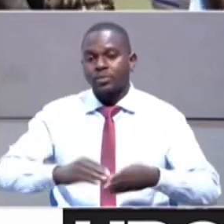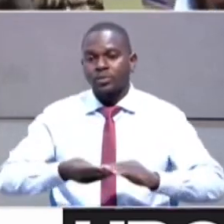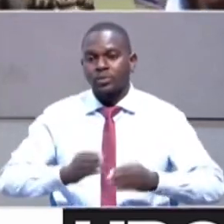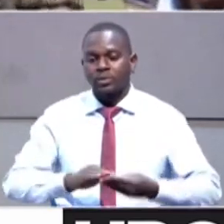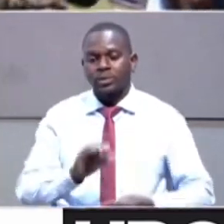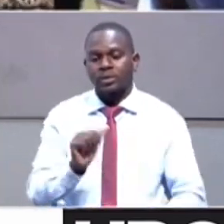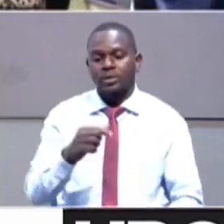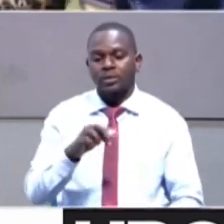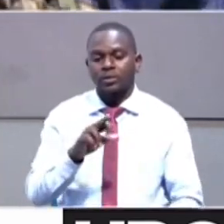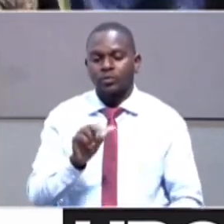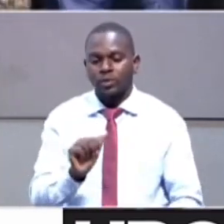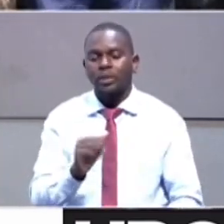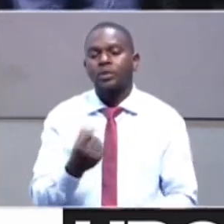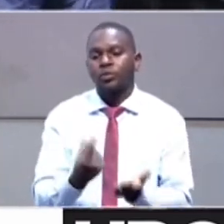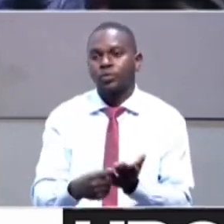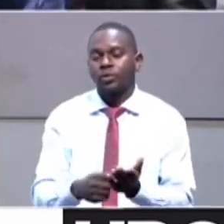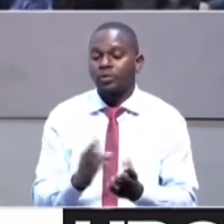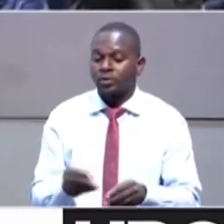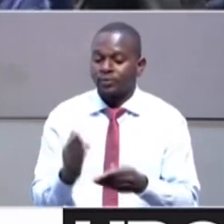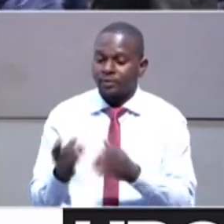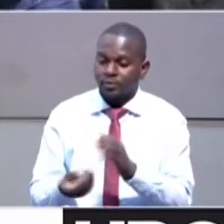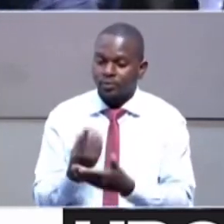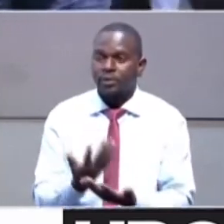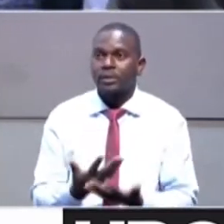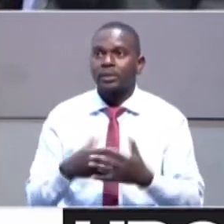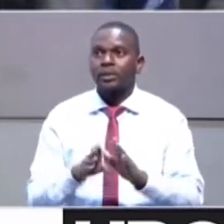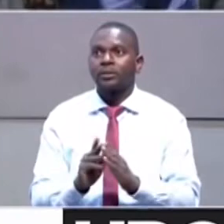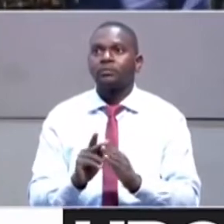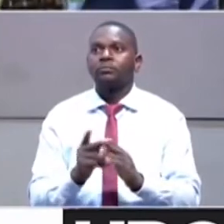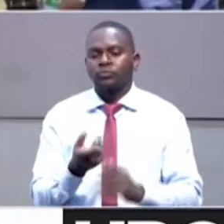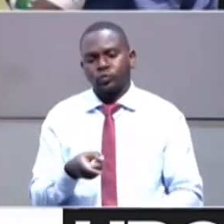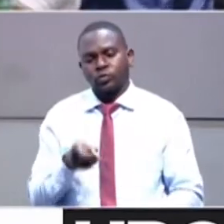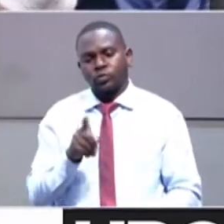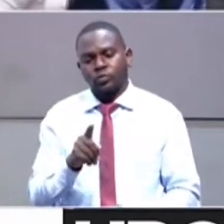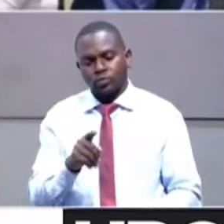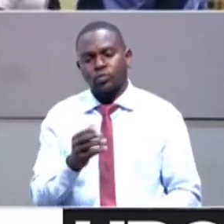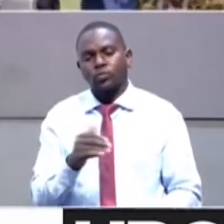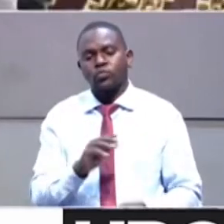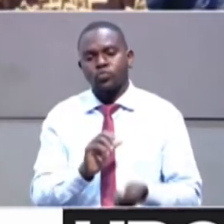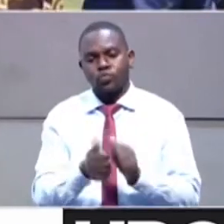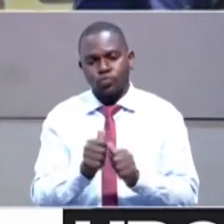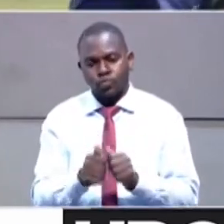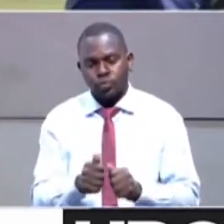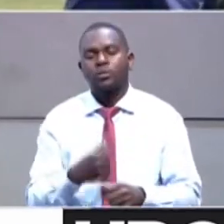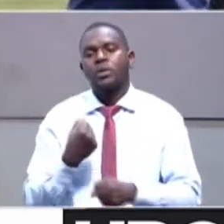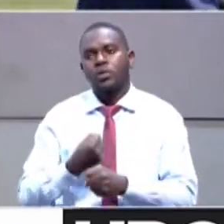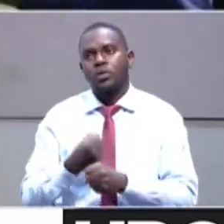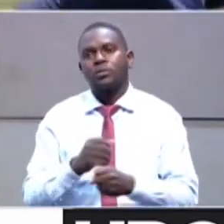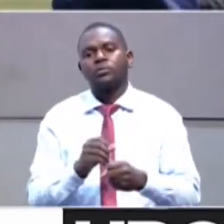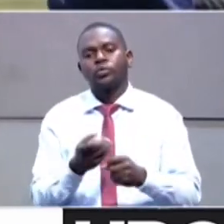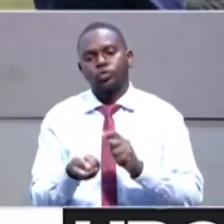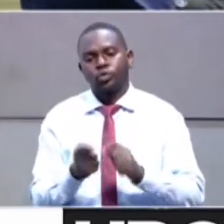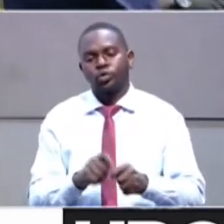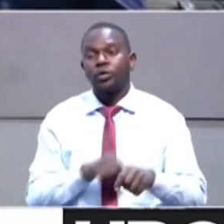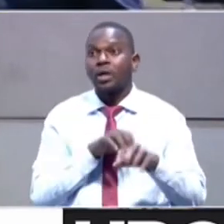with Agra Uganda, has given opportunity for alignment, harmonization and harnessing complementary synergies to change the face